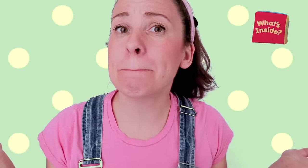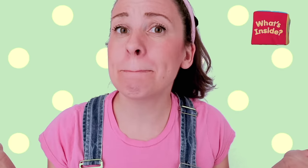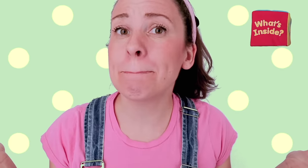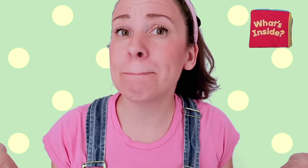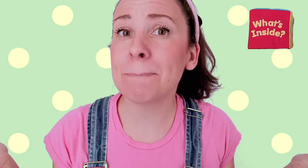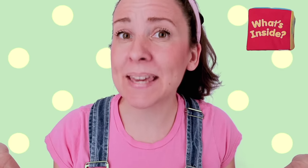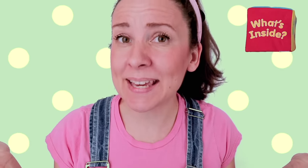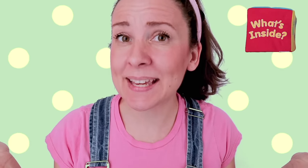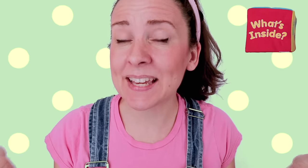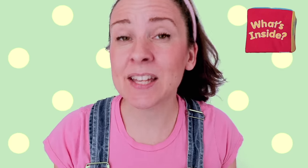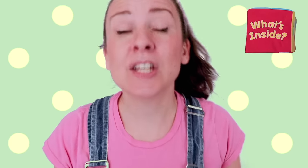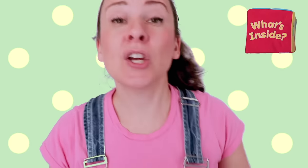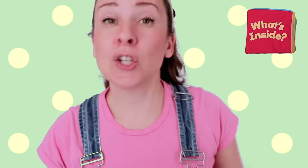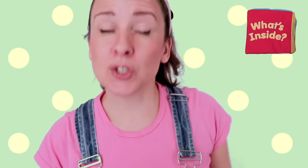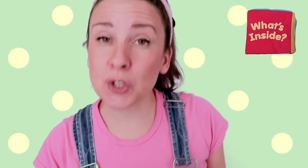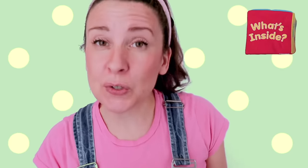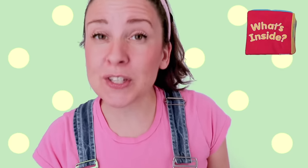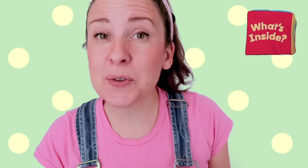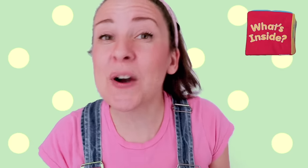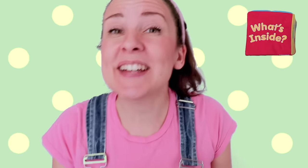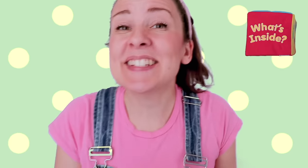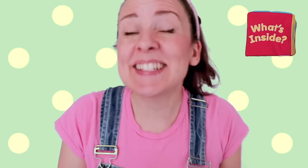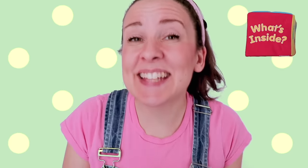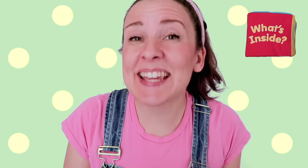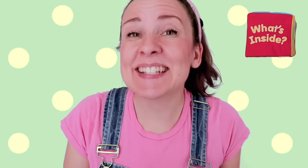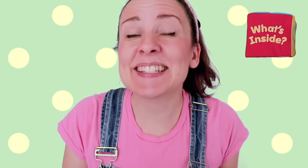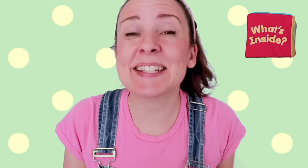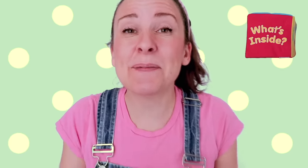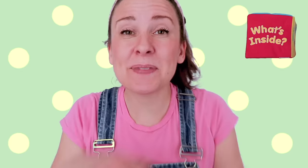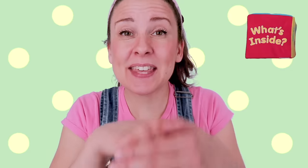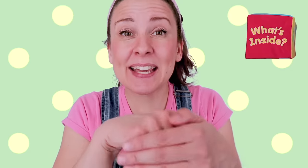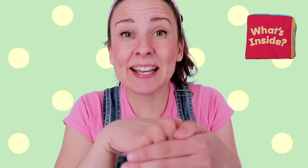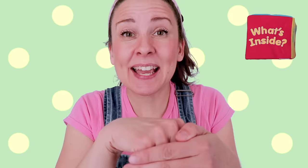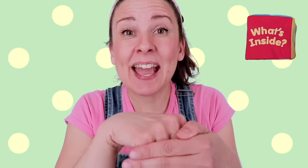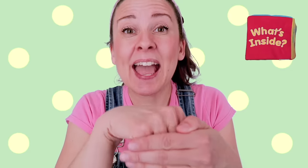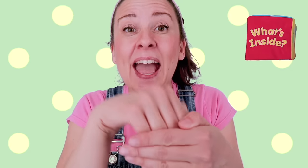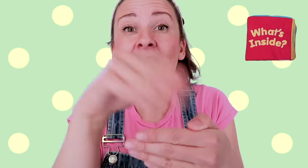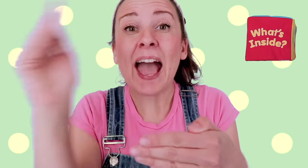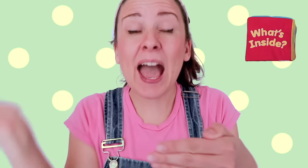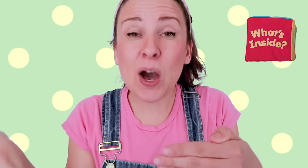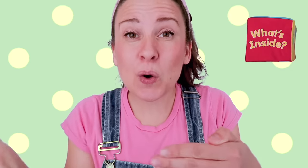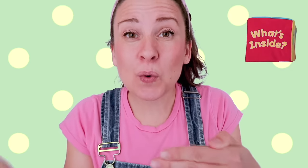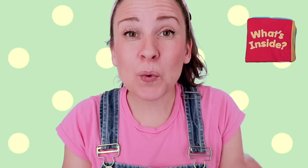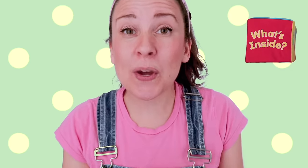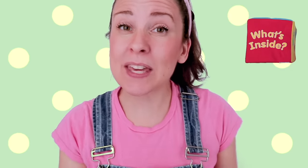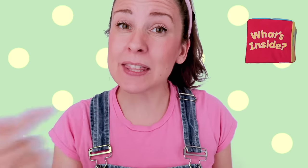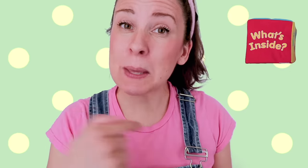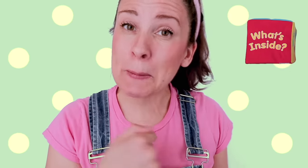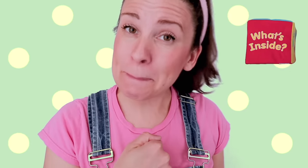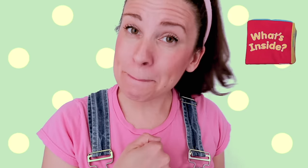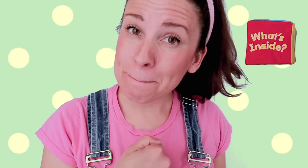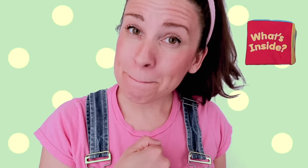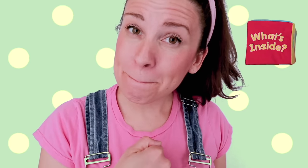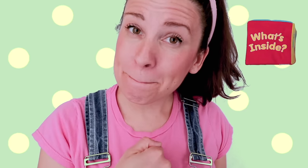it be? Do you want to take something out